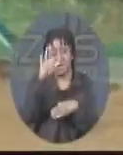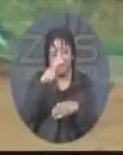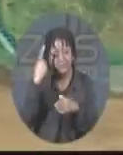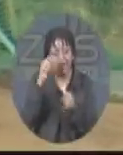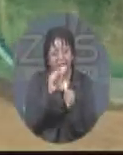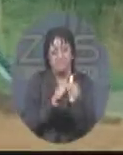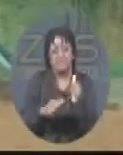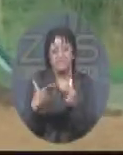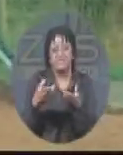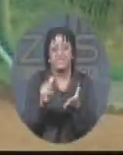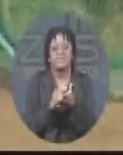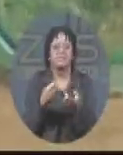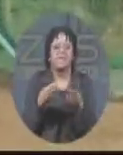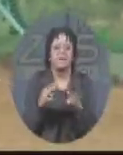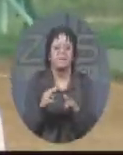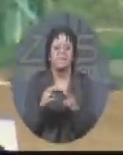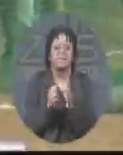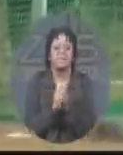far.